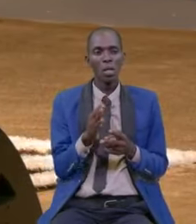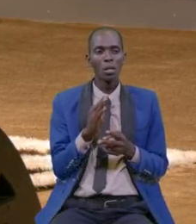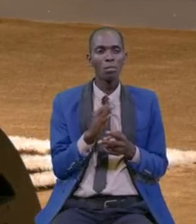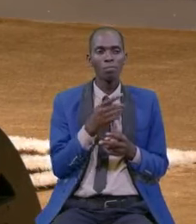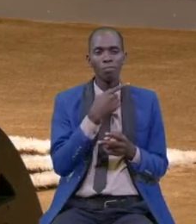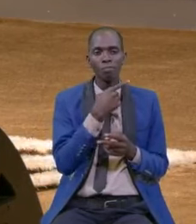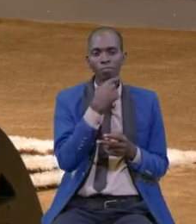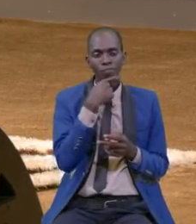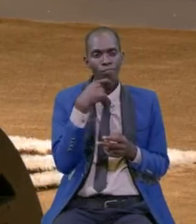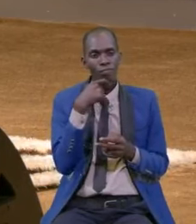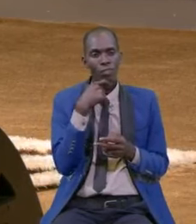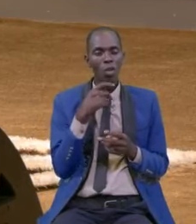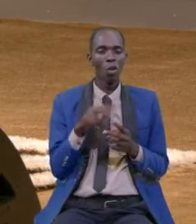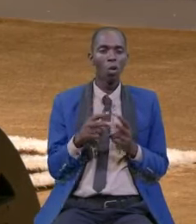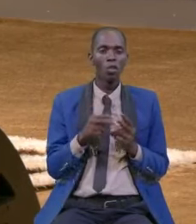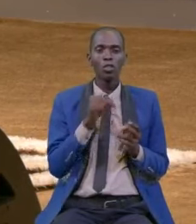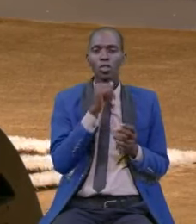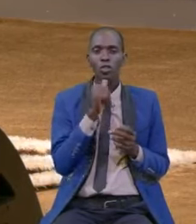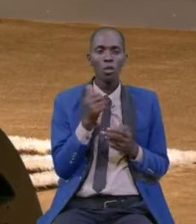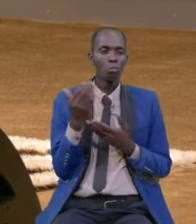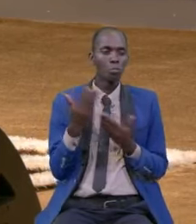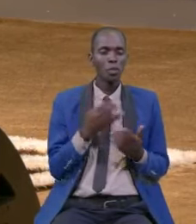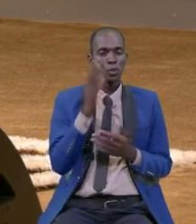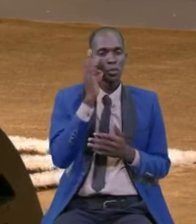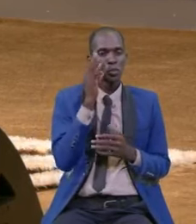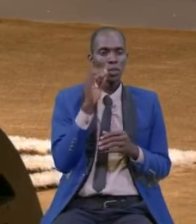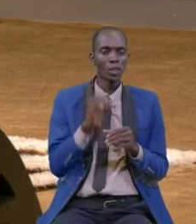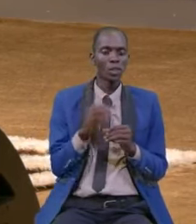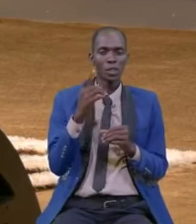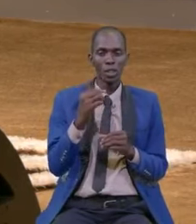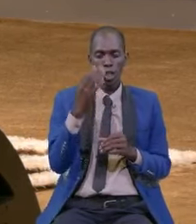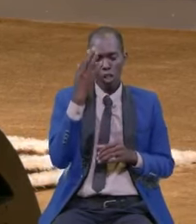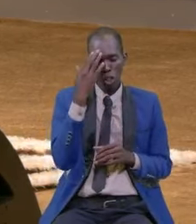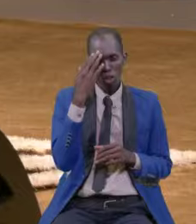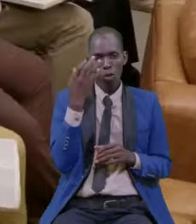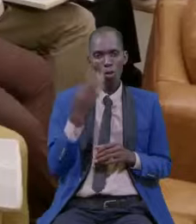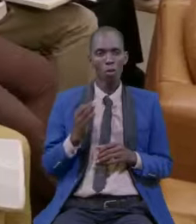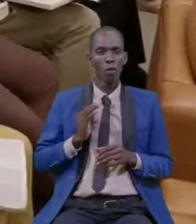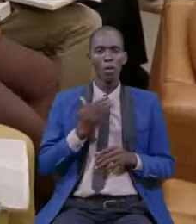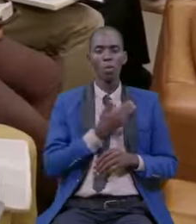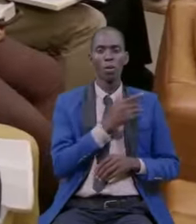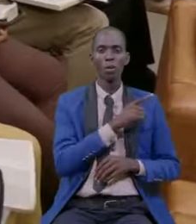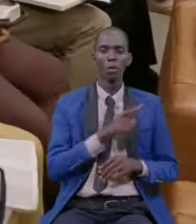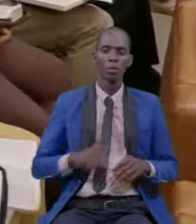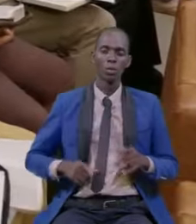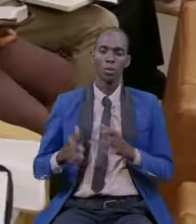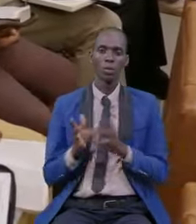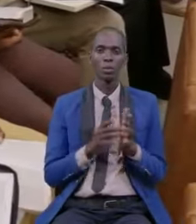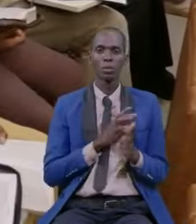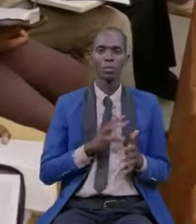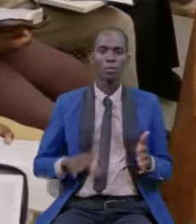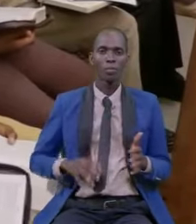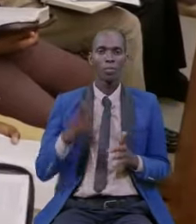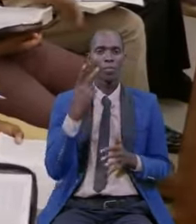unfruitful spiritually in the knowledge of our Lord Jesus Christ look at verse